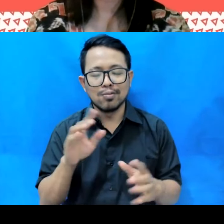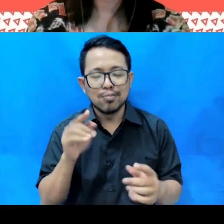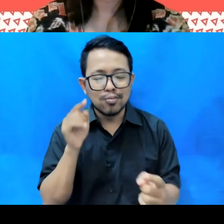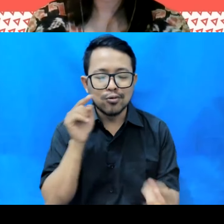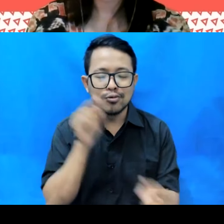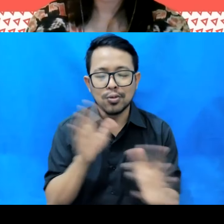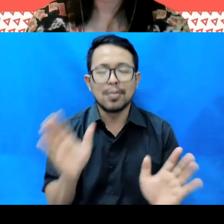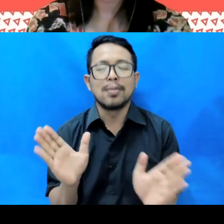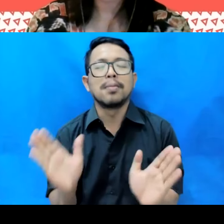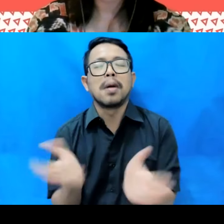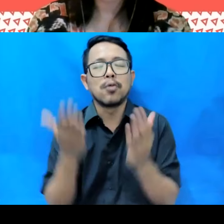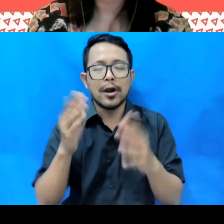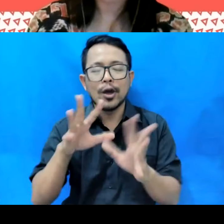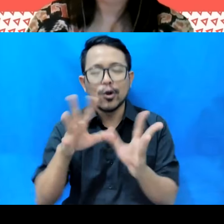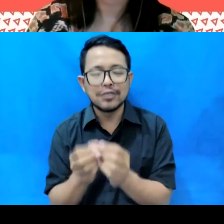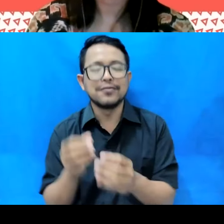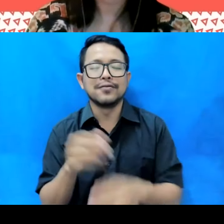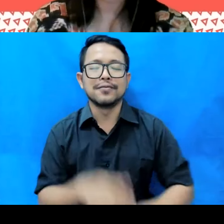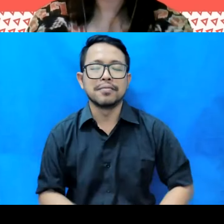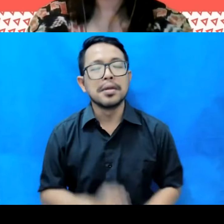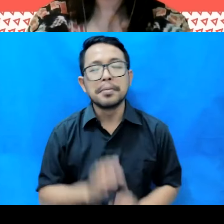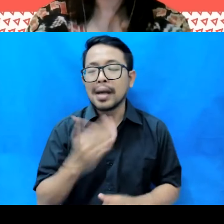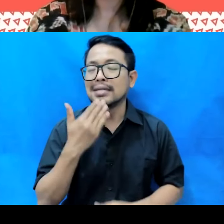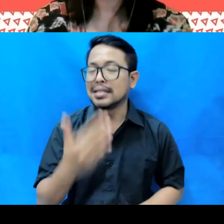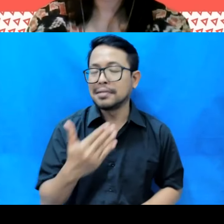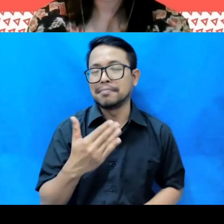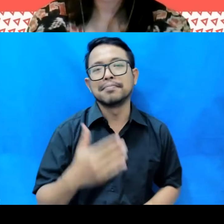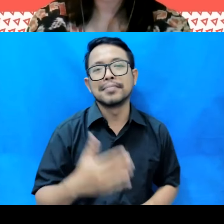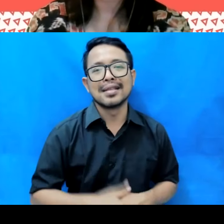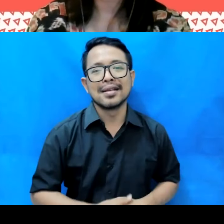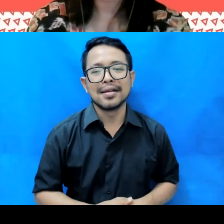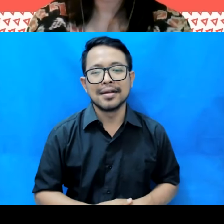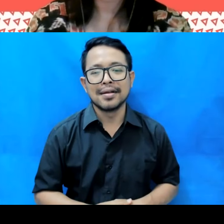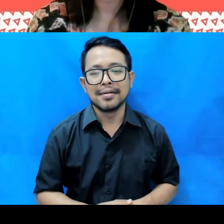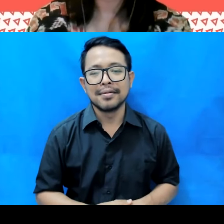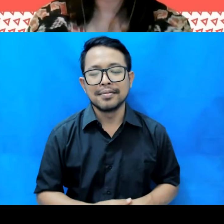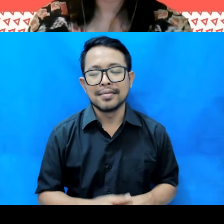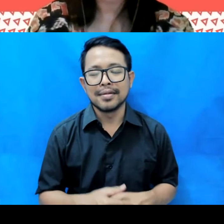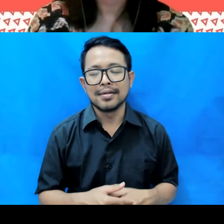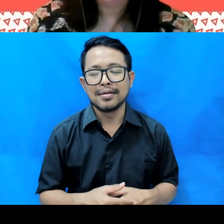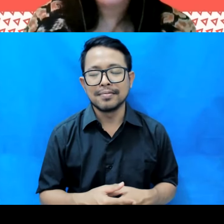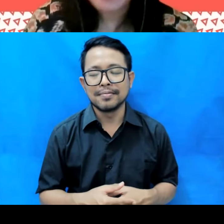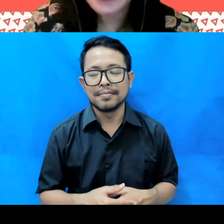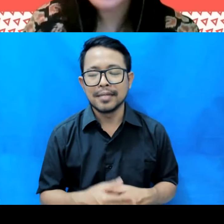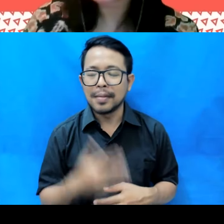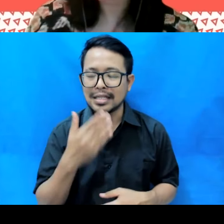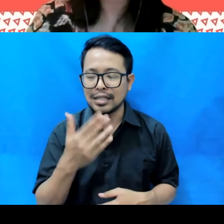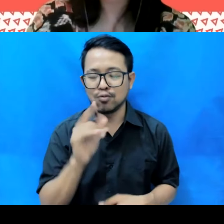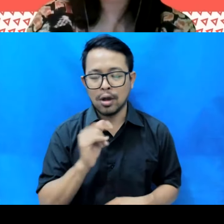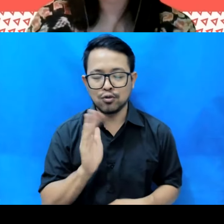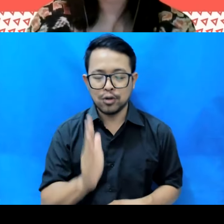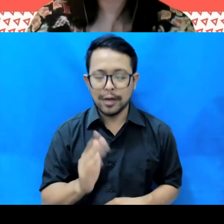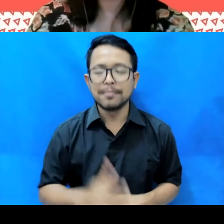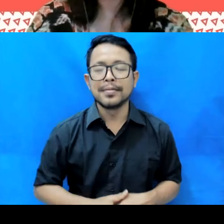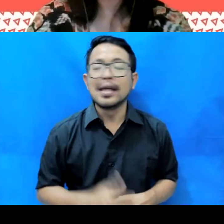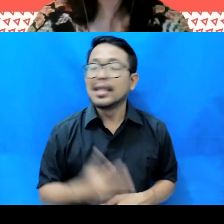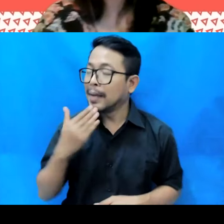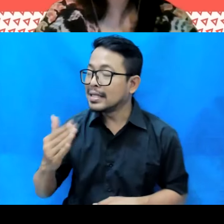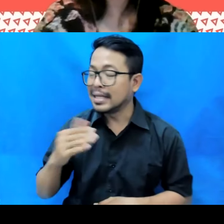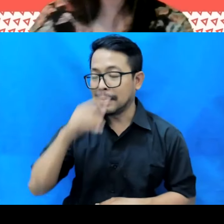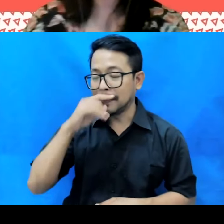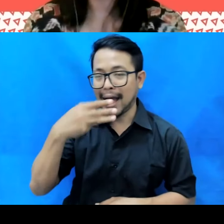towards more inclusive development throughout Indonesia. Thank you very much, and thank you very much for this event. Good afternoon.